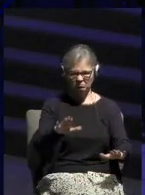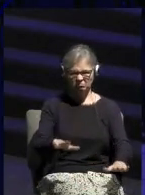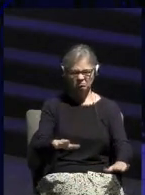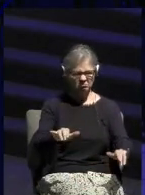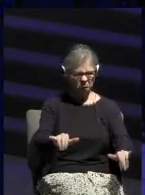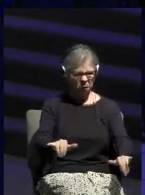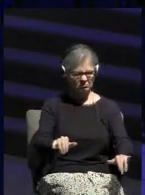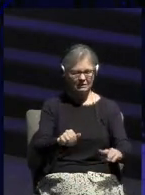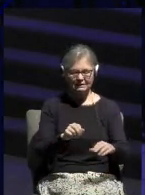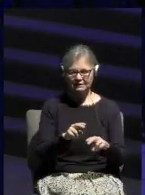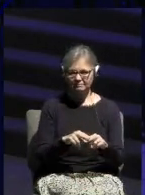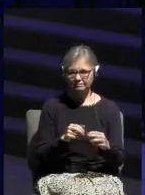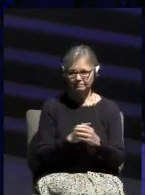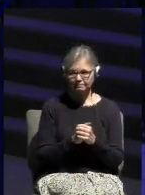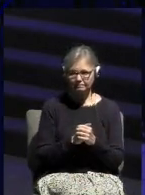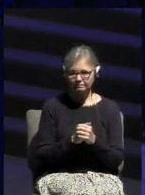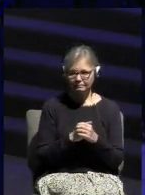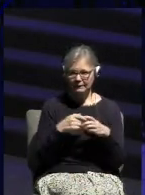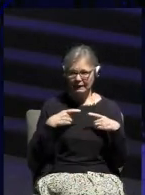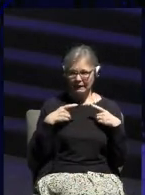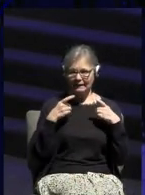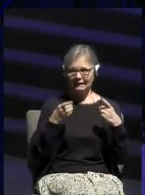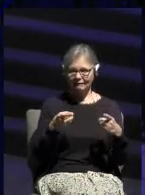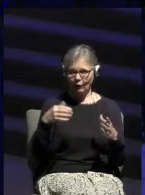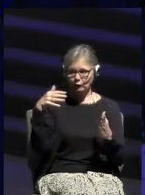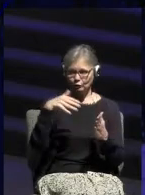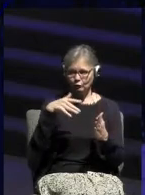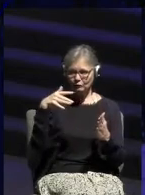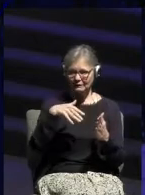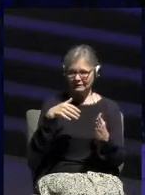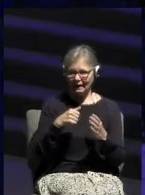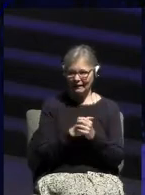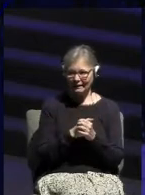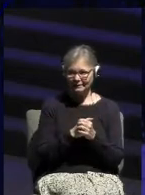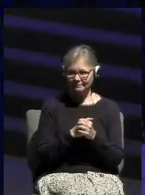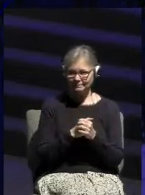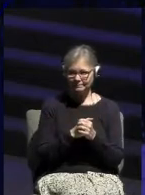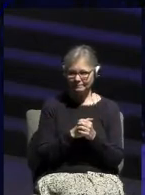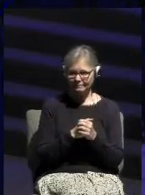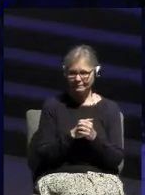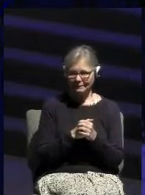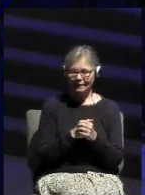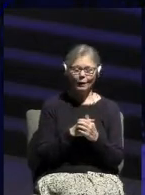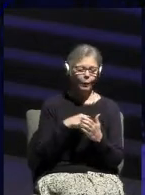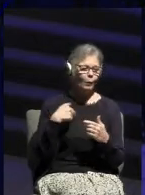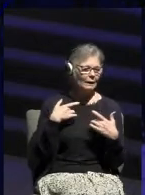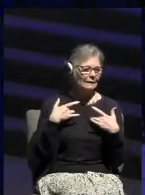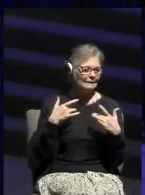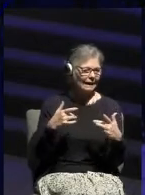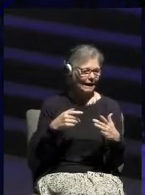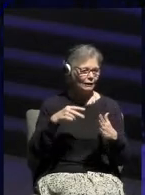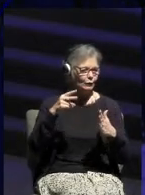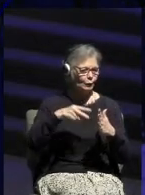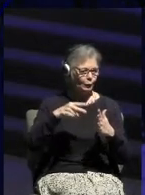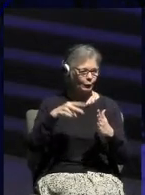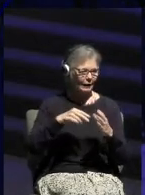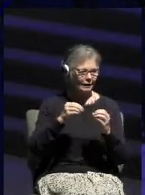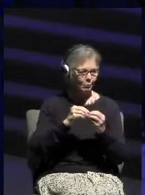as we are in our devotional study time. We do read more verses than we can stand